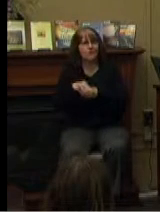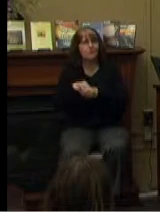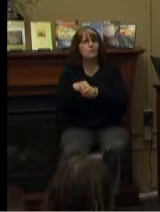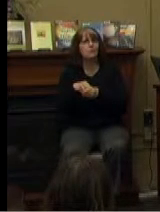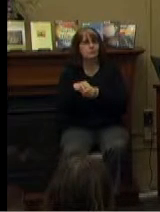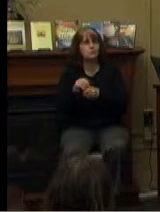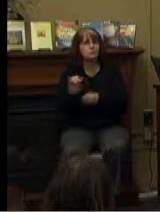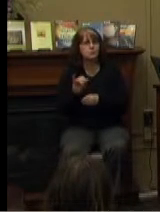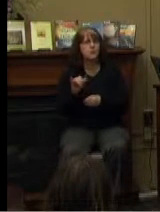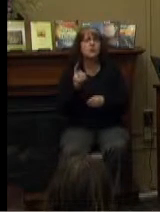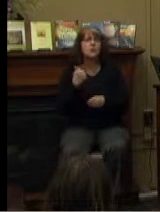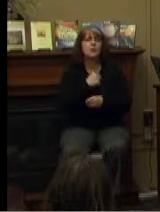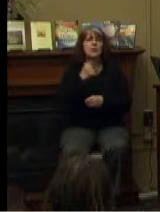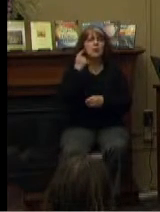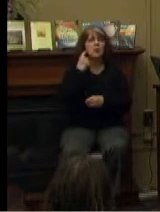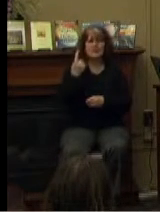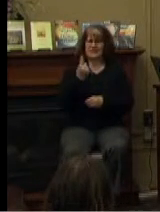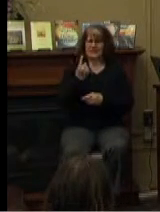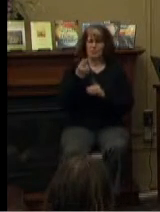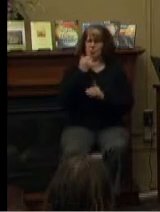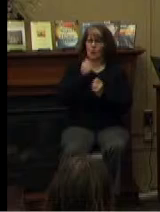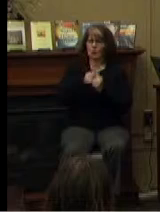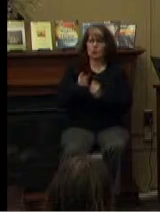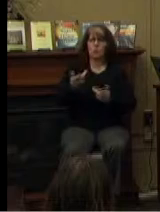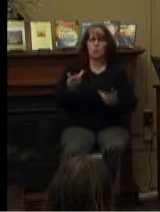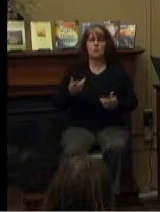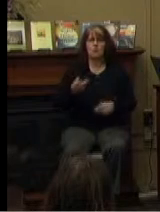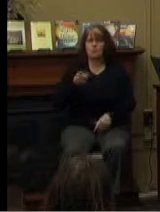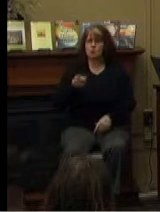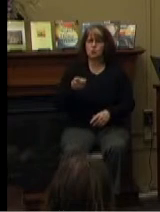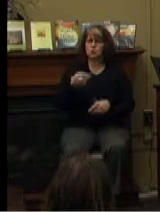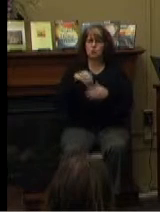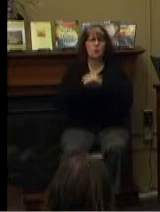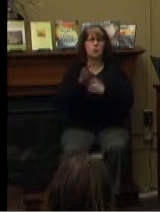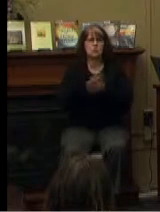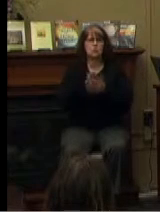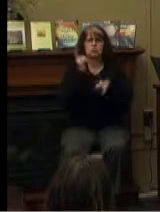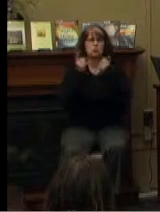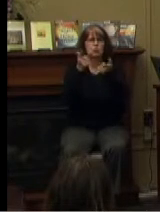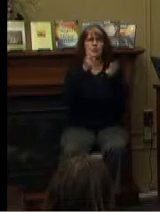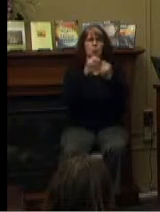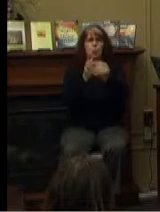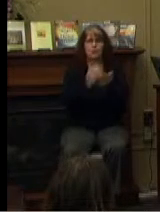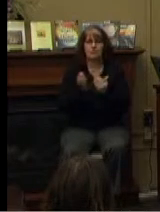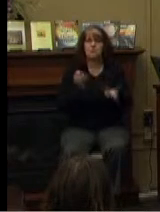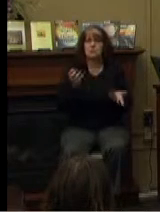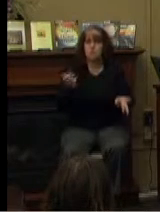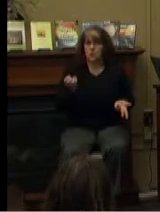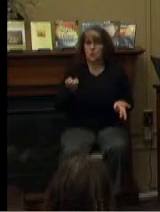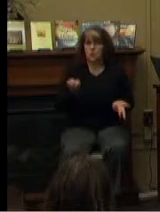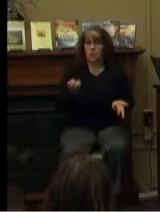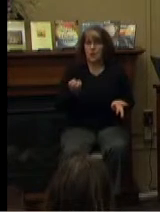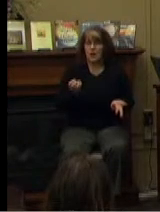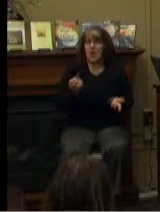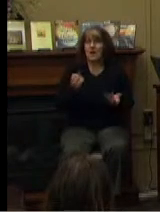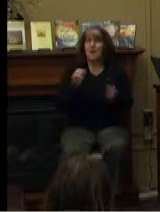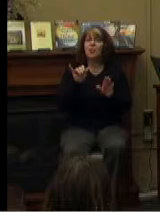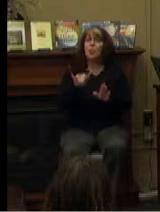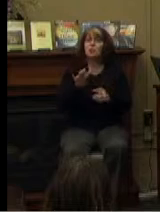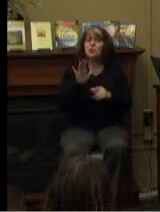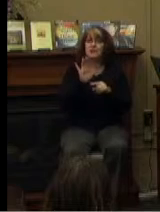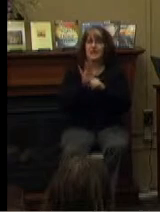And that's what we hear. There's something has to be wrong with you for you to go into a school and shoot it up or whatever. And so those are the negative images.